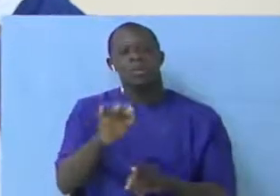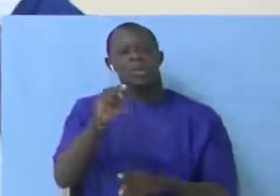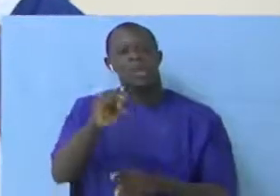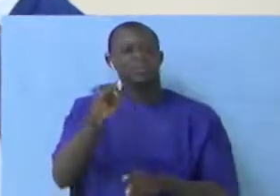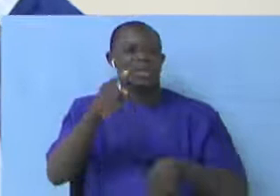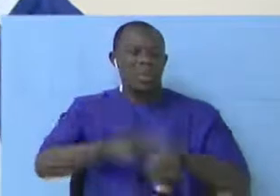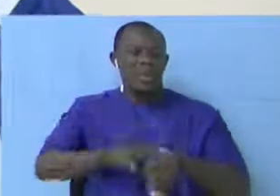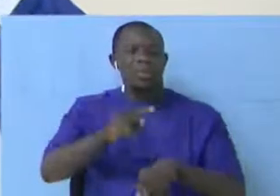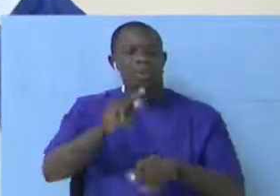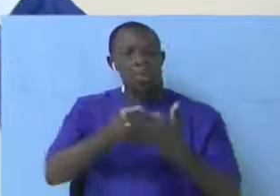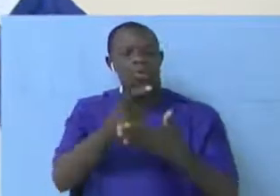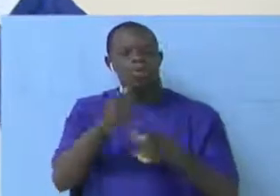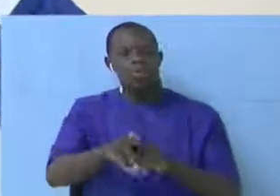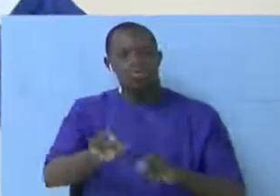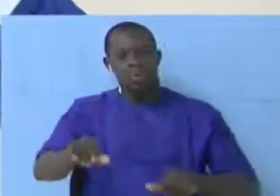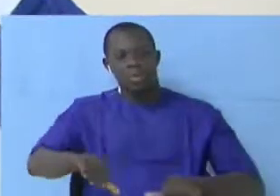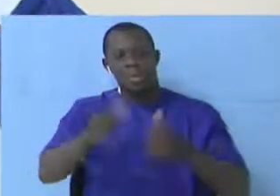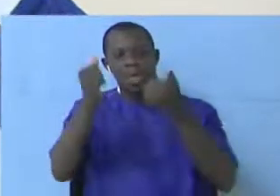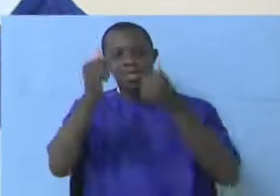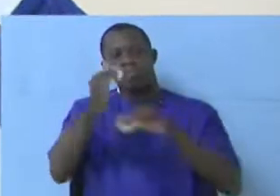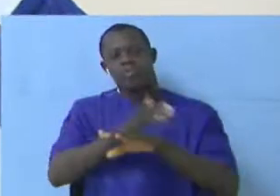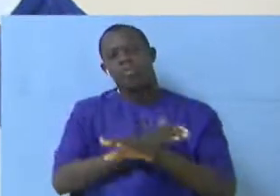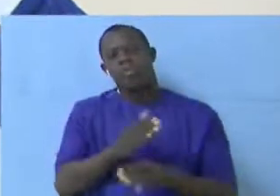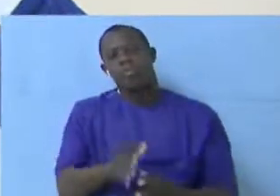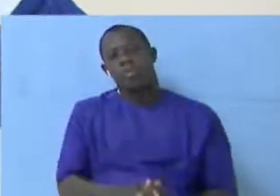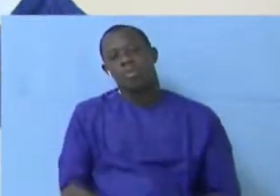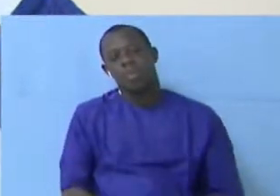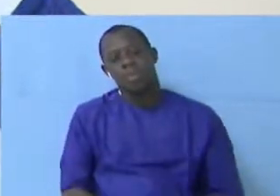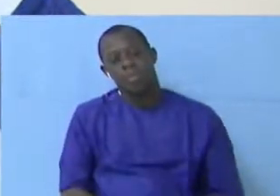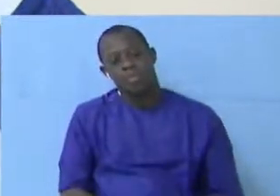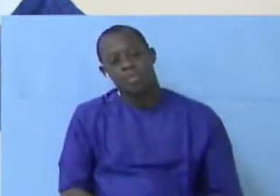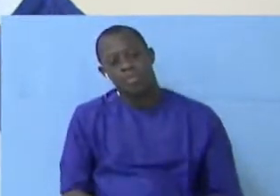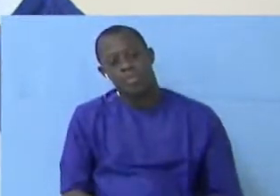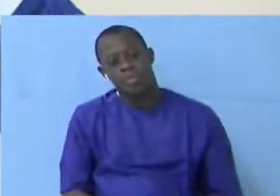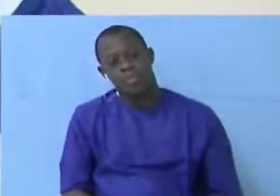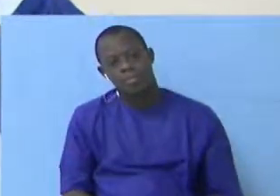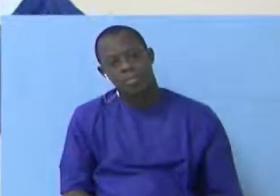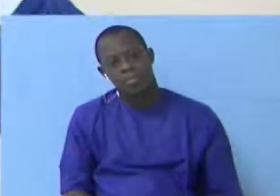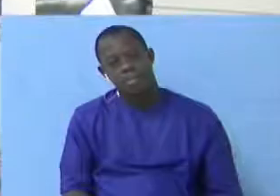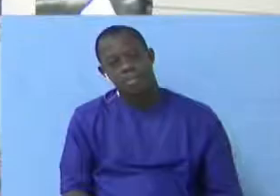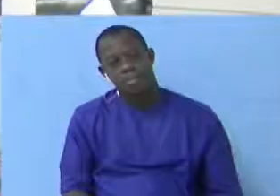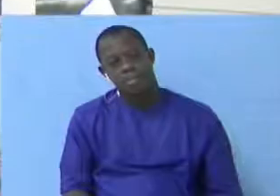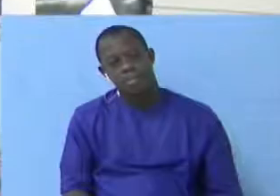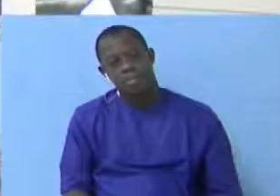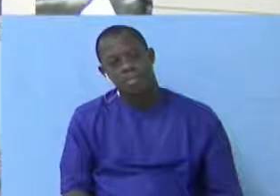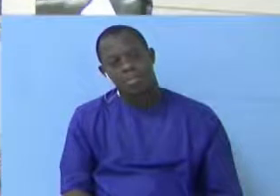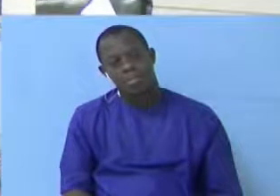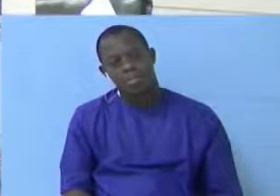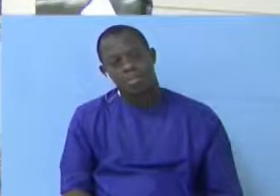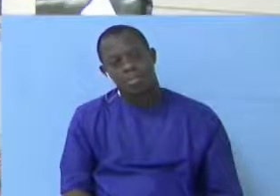Is it the beginning of things or at the end of events? No, again,